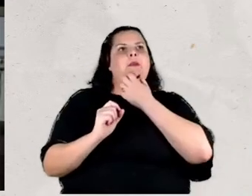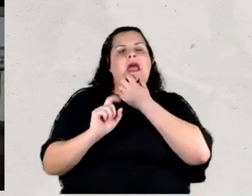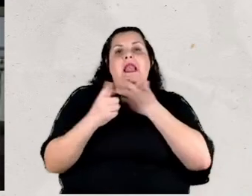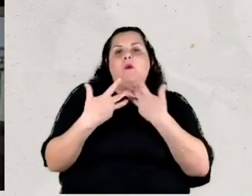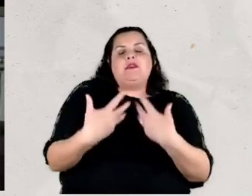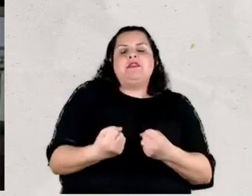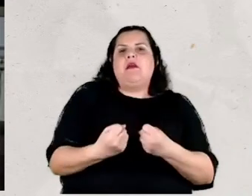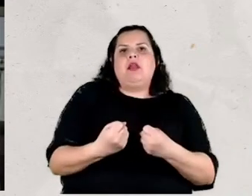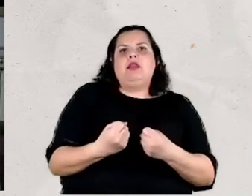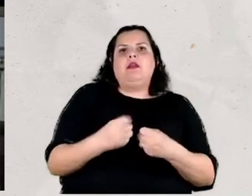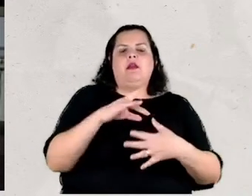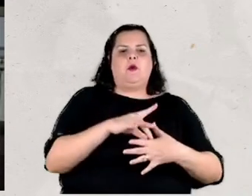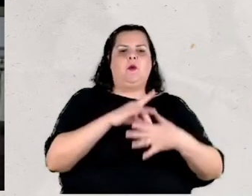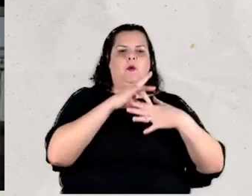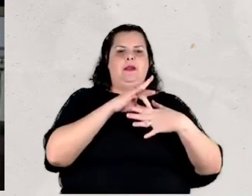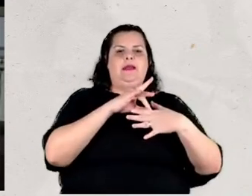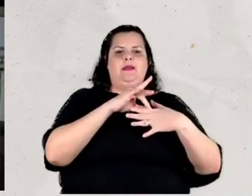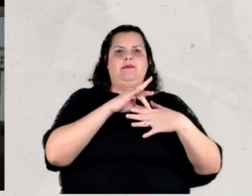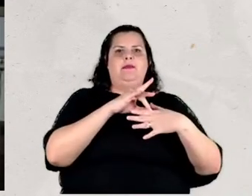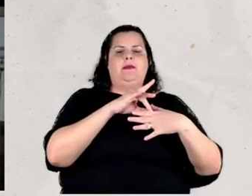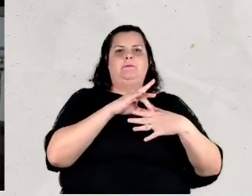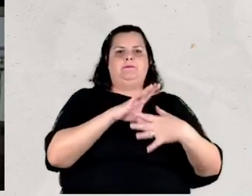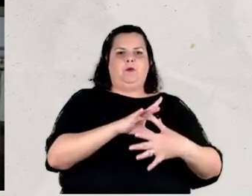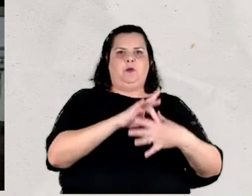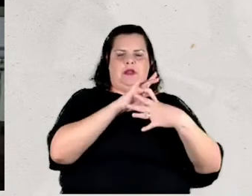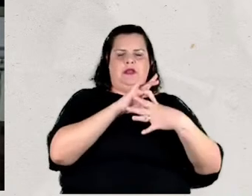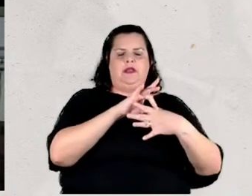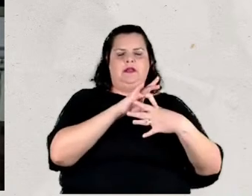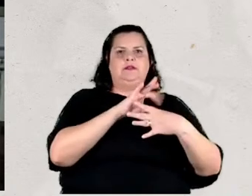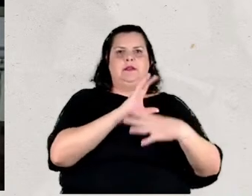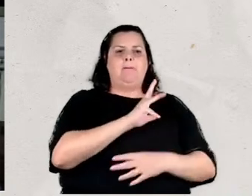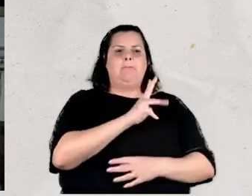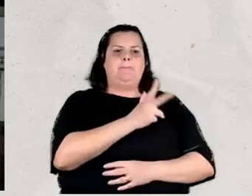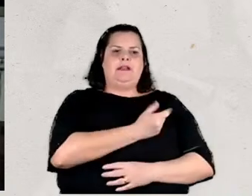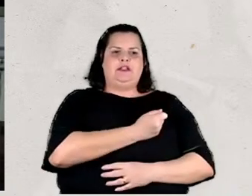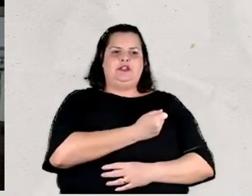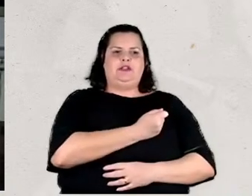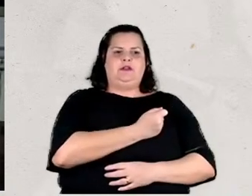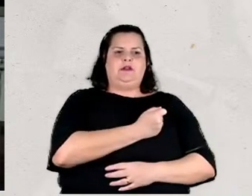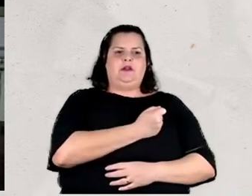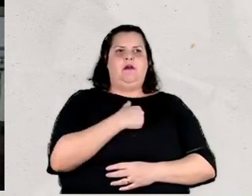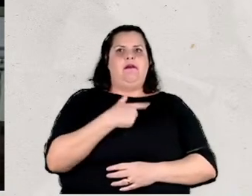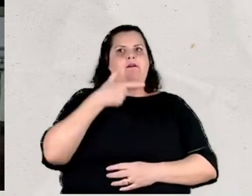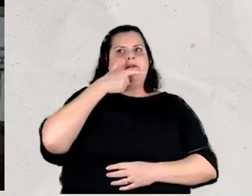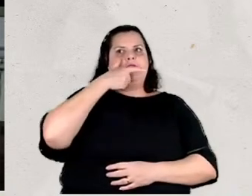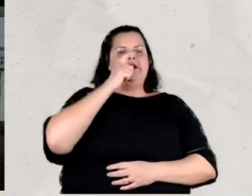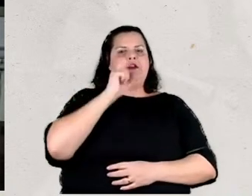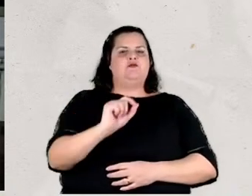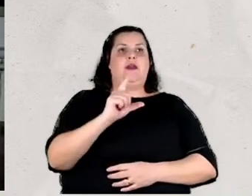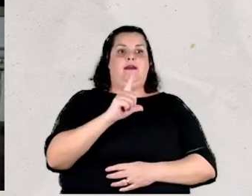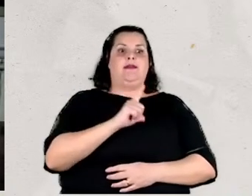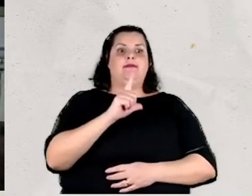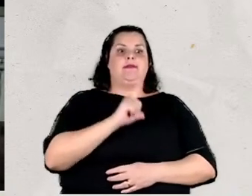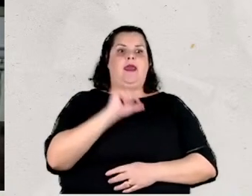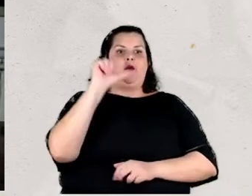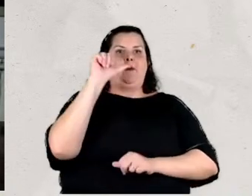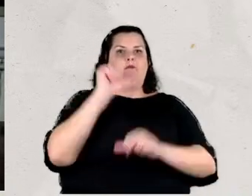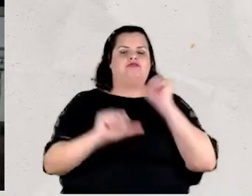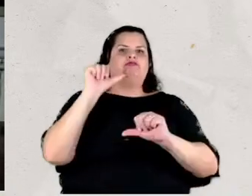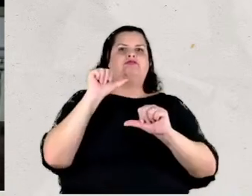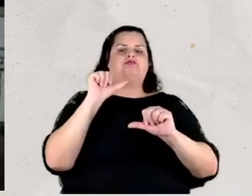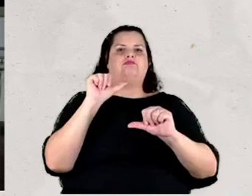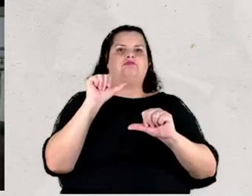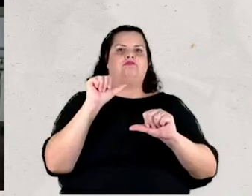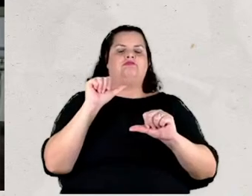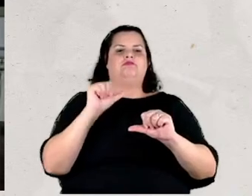really a transformation. And what I'm hoping will happen is not that this generation of